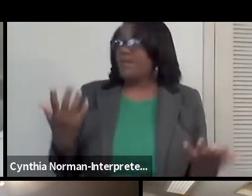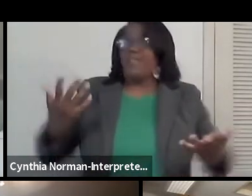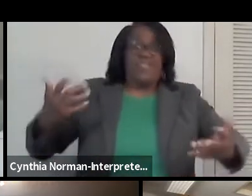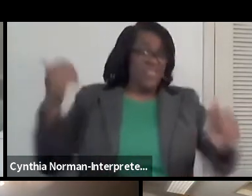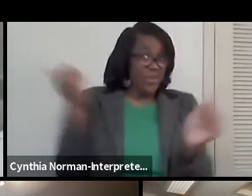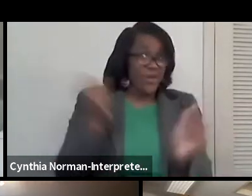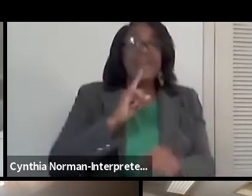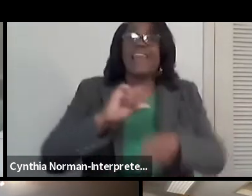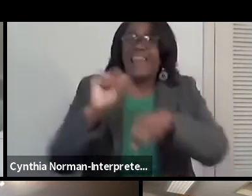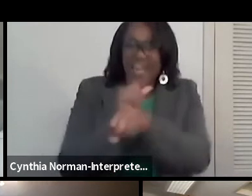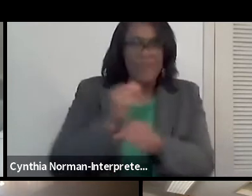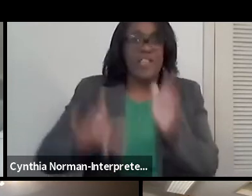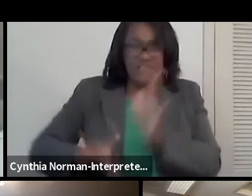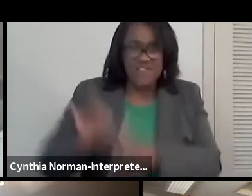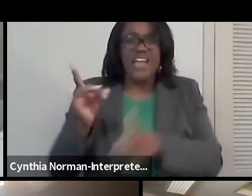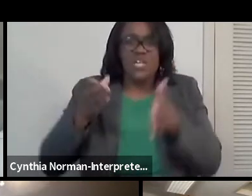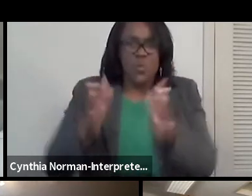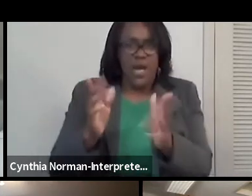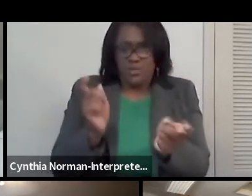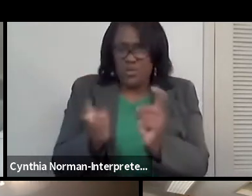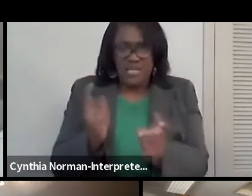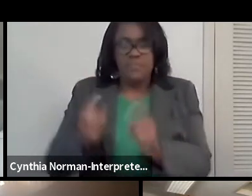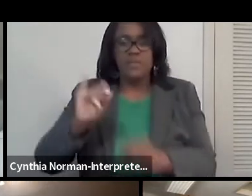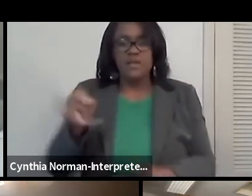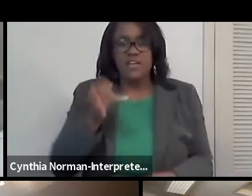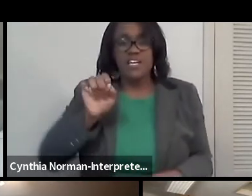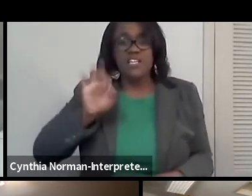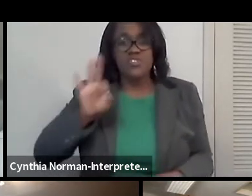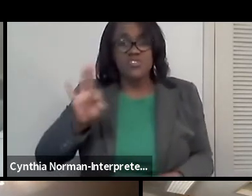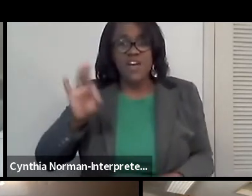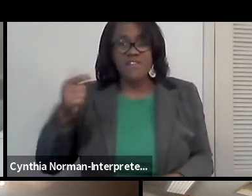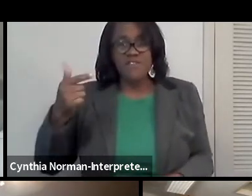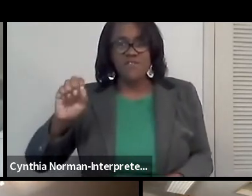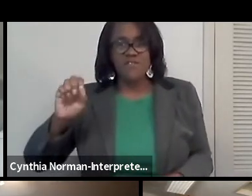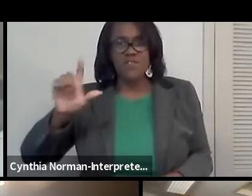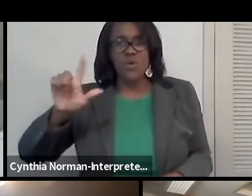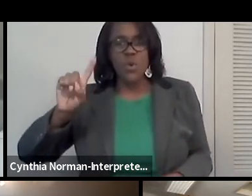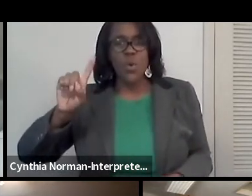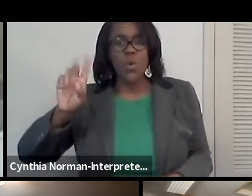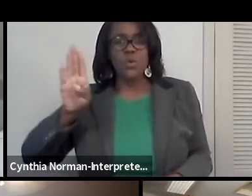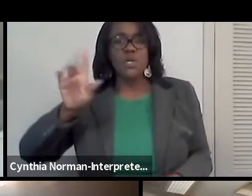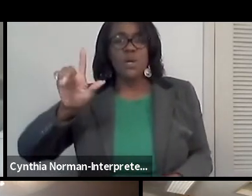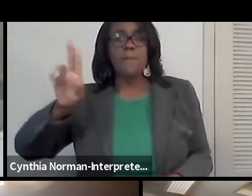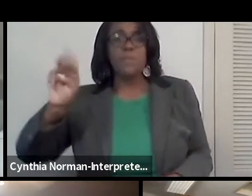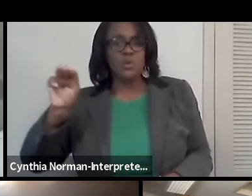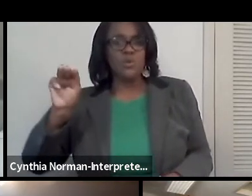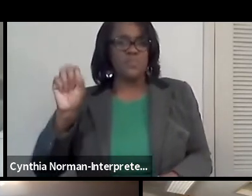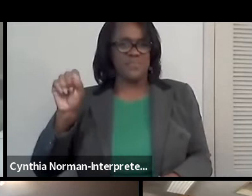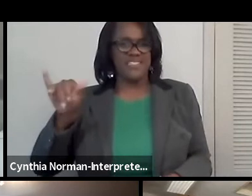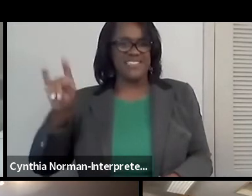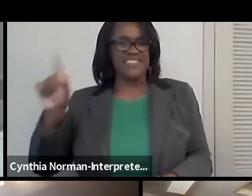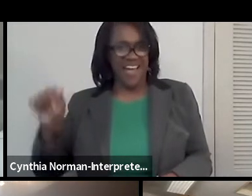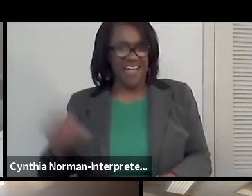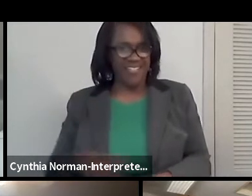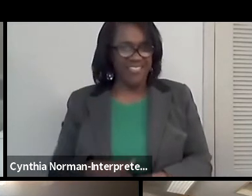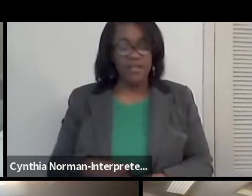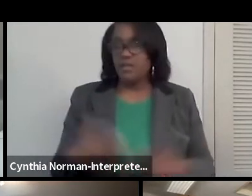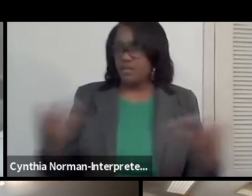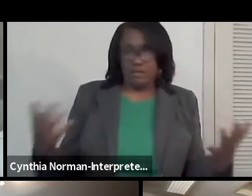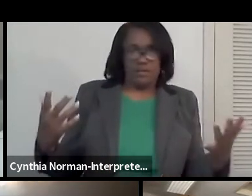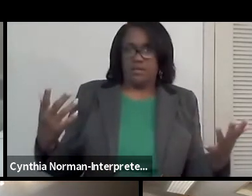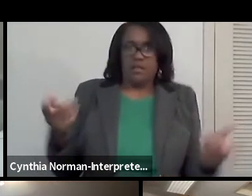literally finding ways to adapt, Jeff Goldblum style. That is superbly endearing. Rather than seeing it as they're